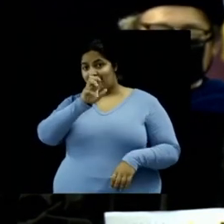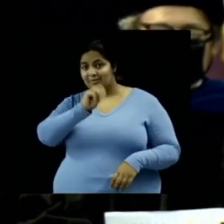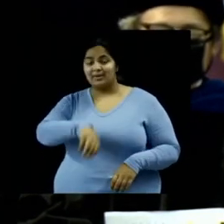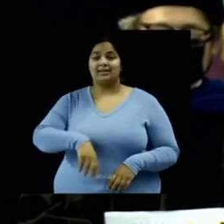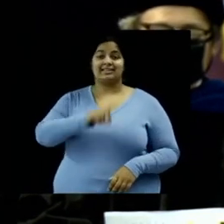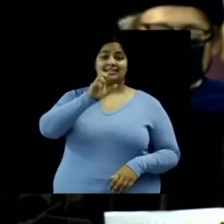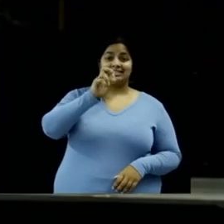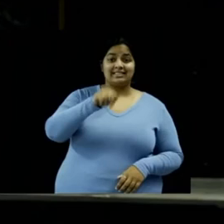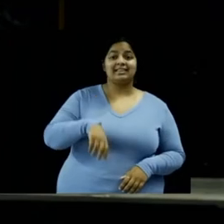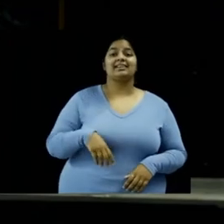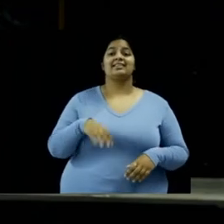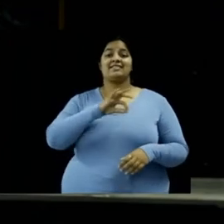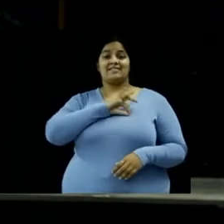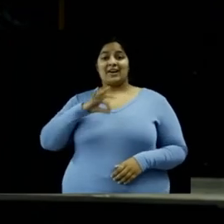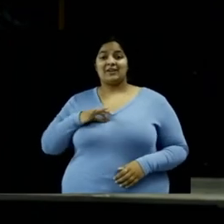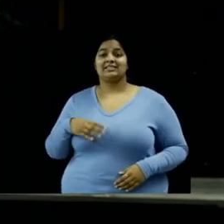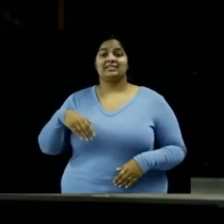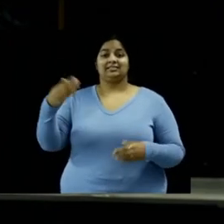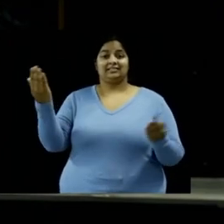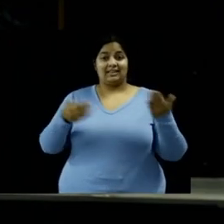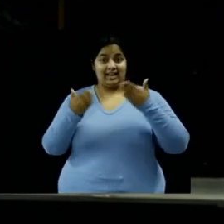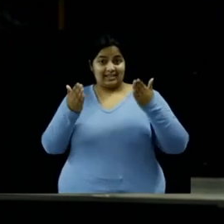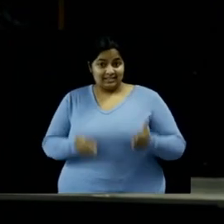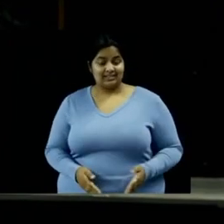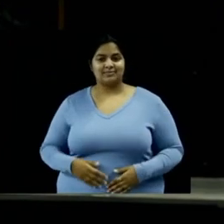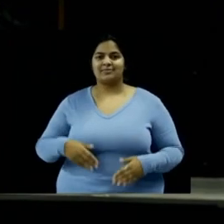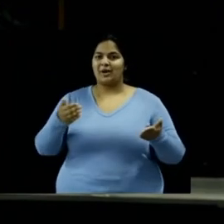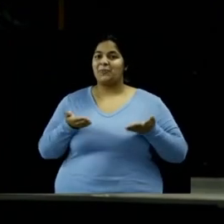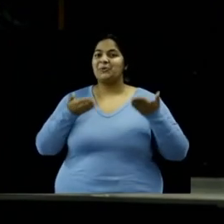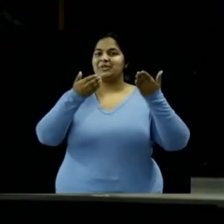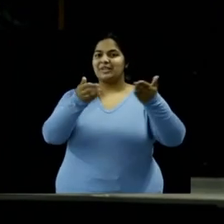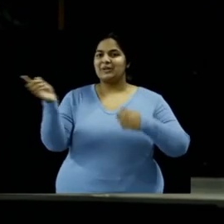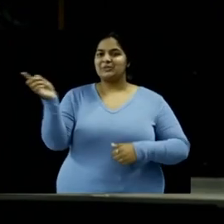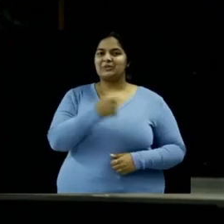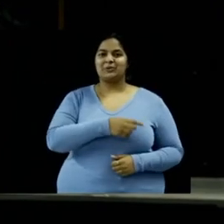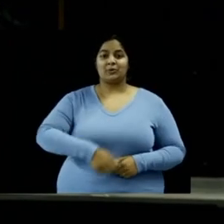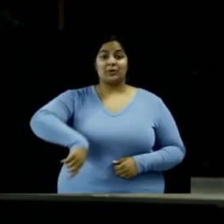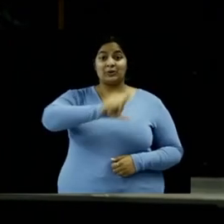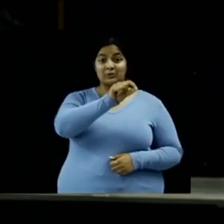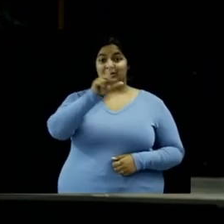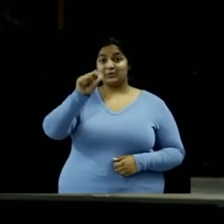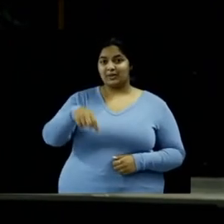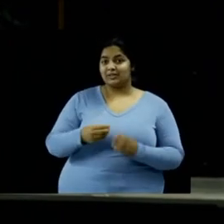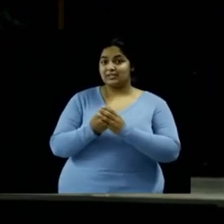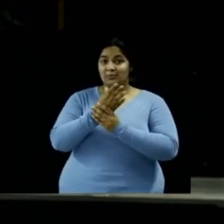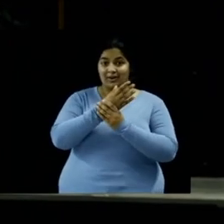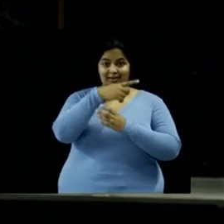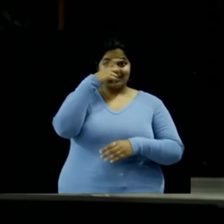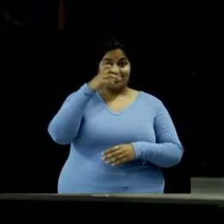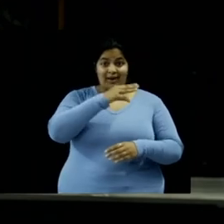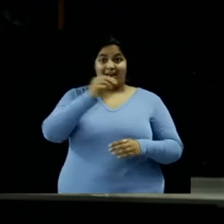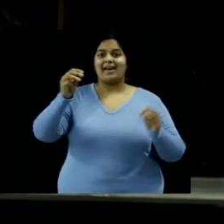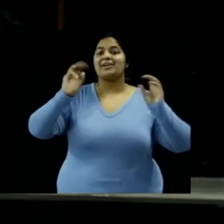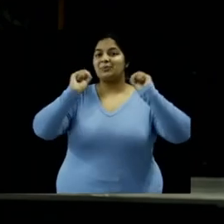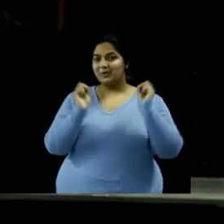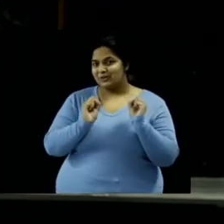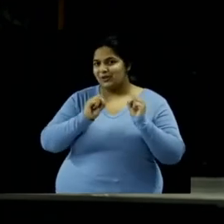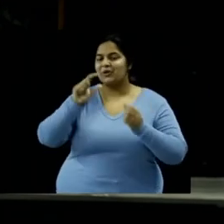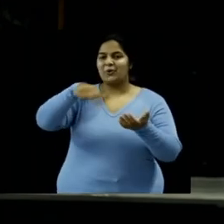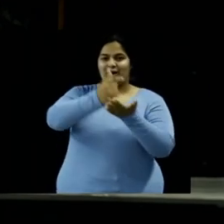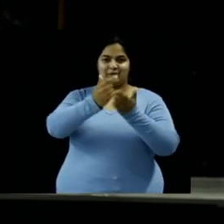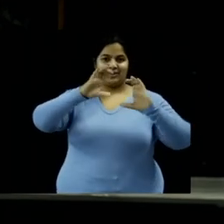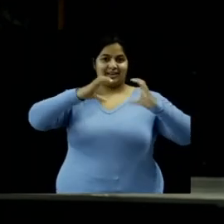faculty, and guests, I present to you the 2020 spring, summer, and winter graduating